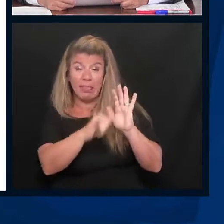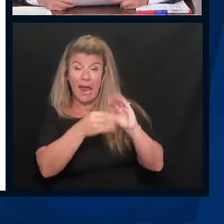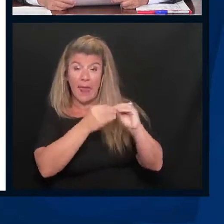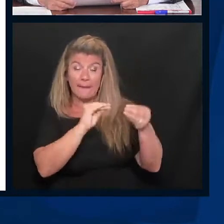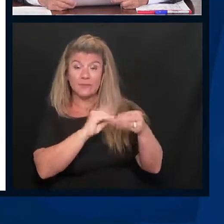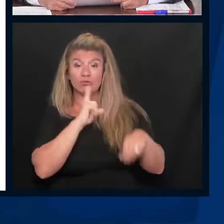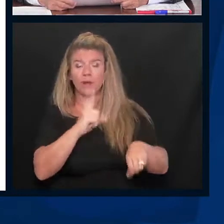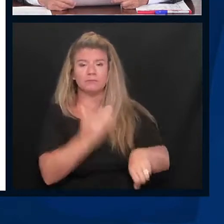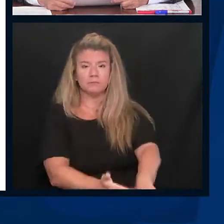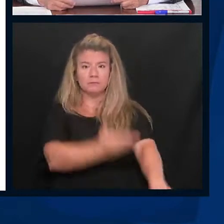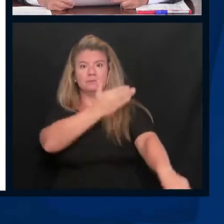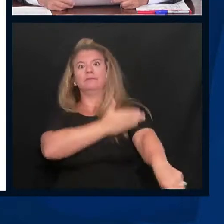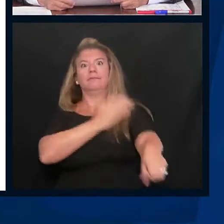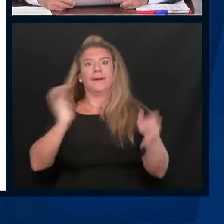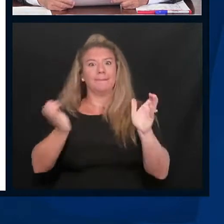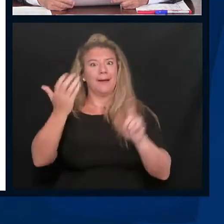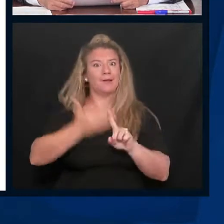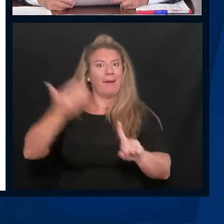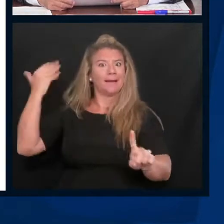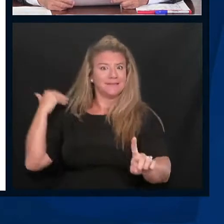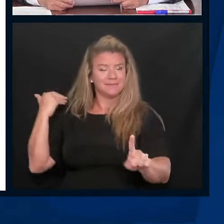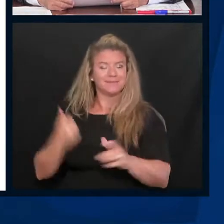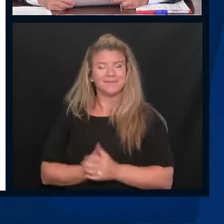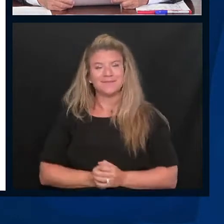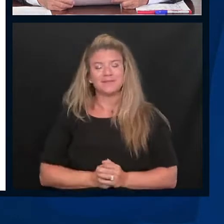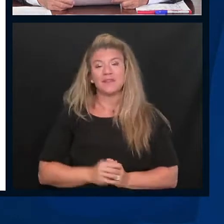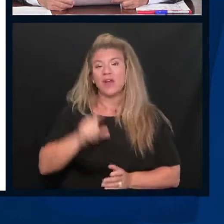than where it's been.